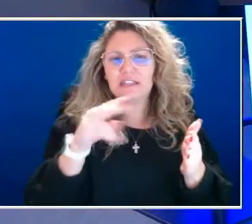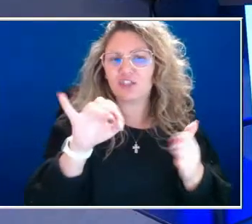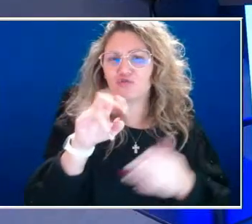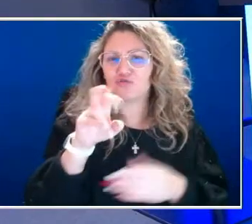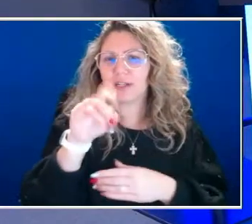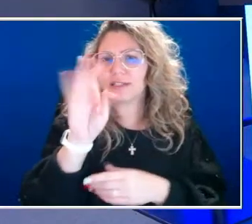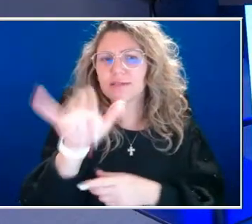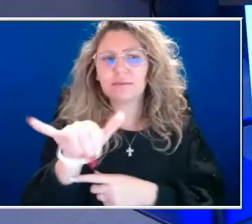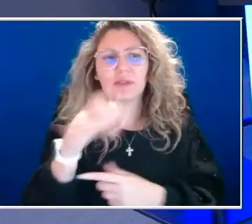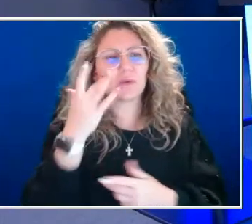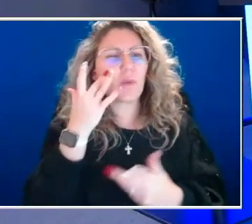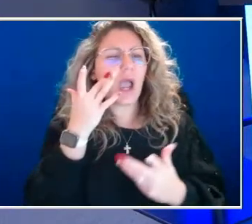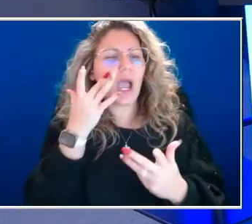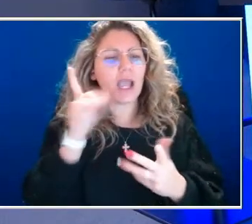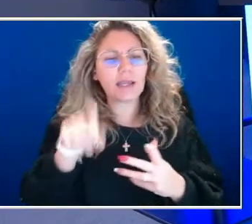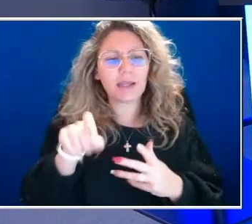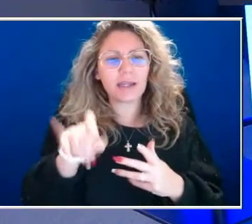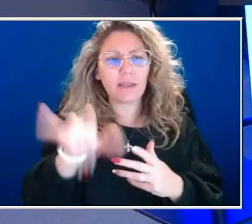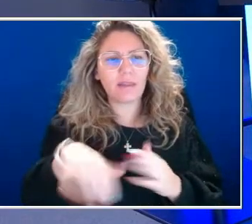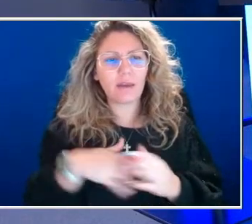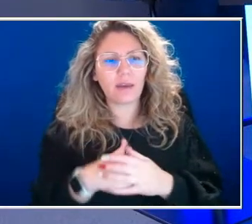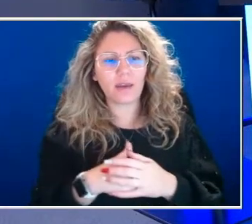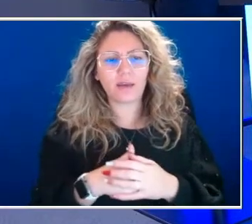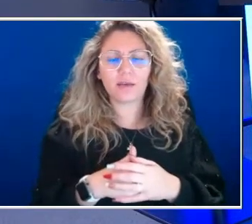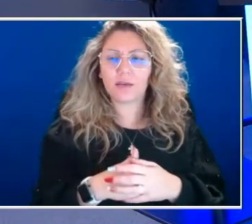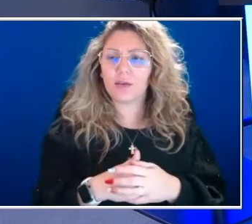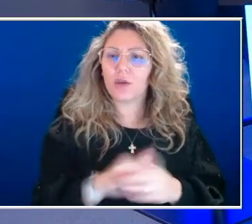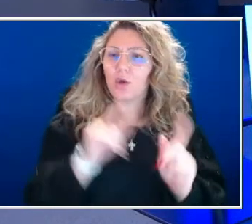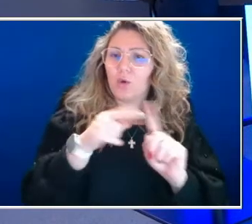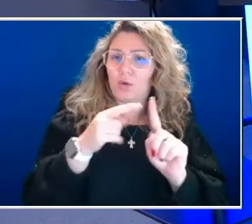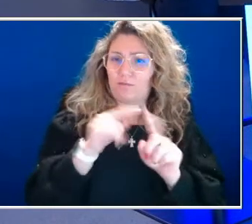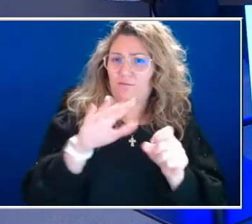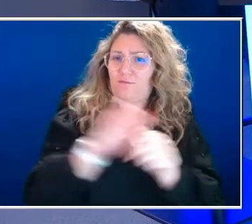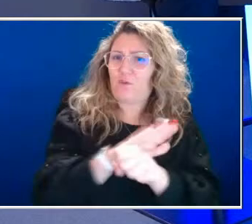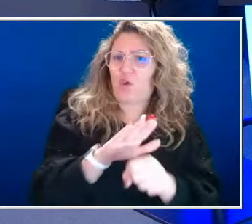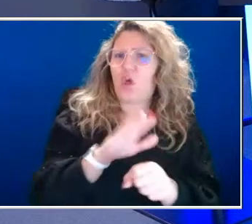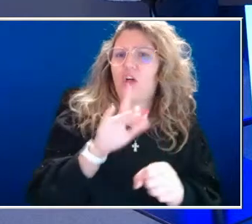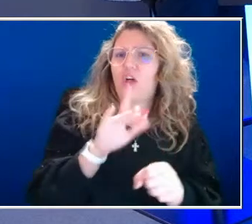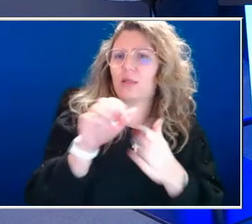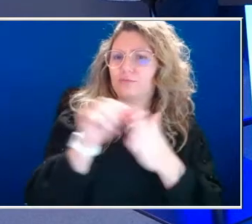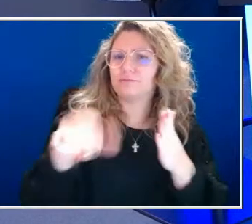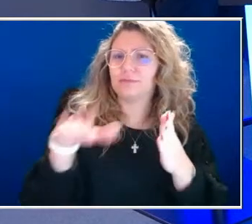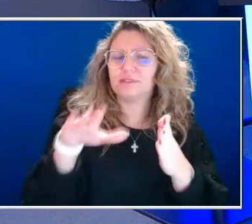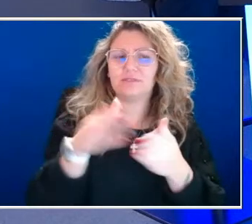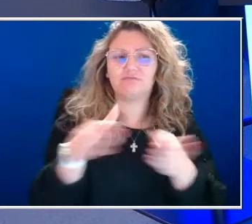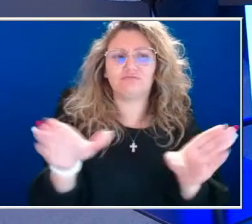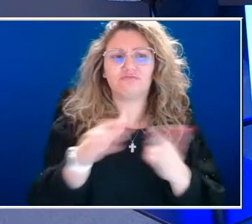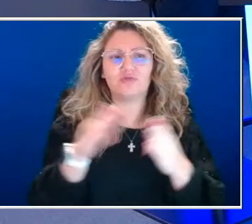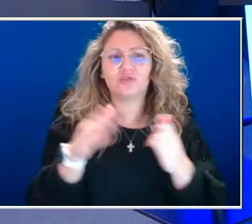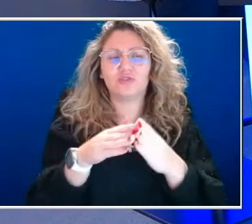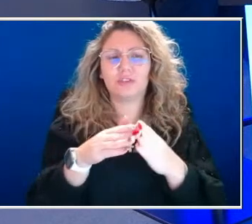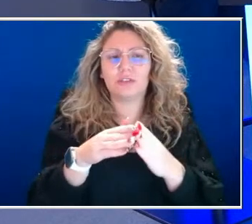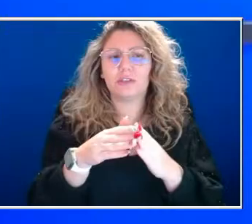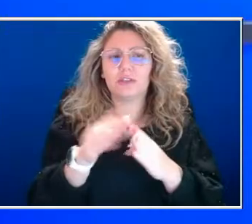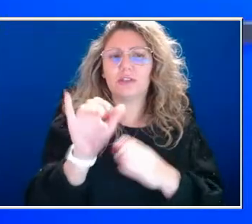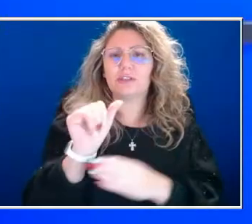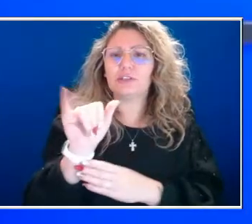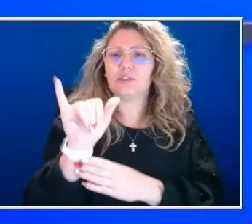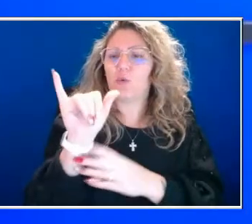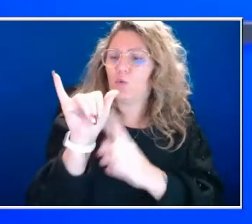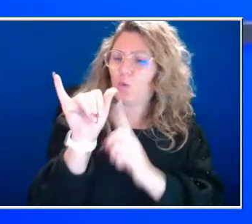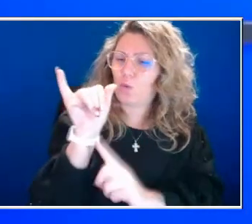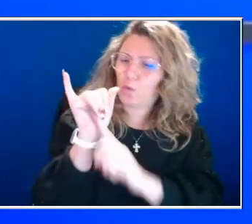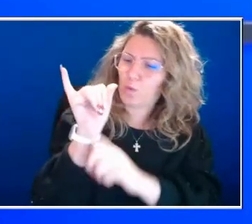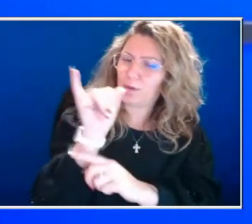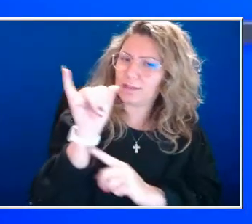someone need that? So when we talk about a total hysterectomy, generally that involves removal of the uterus and the cervix. Often we also